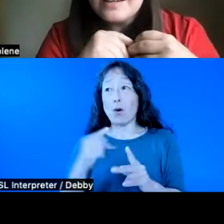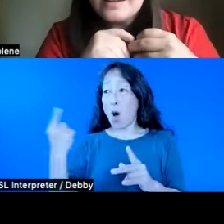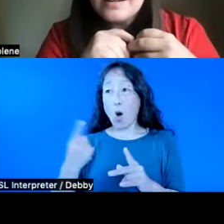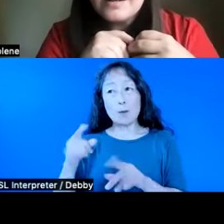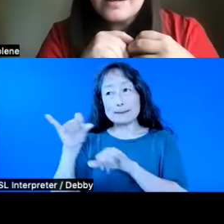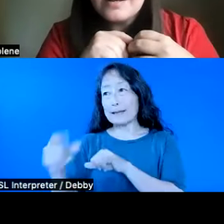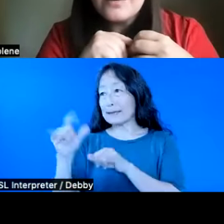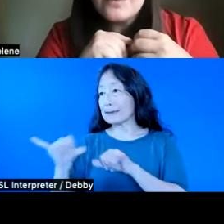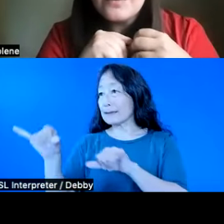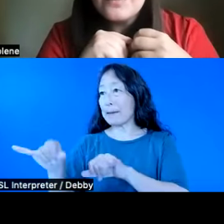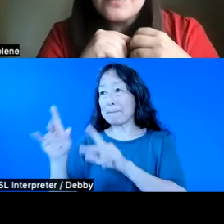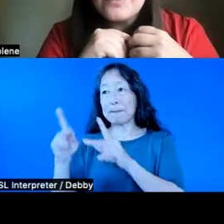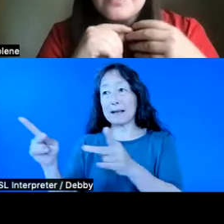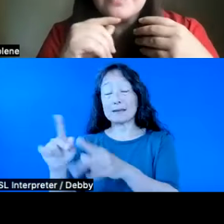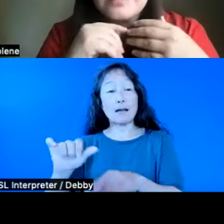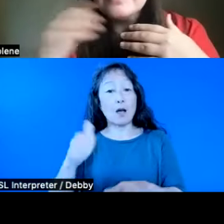they